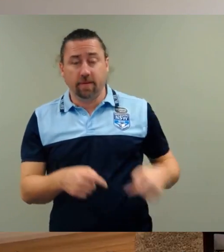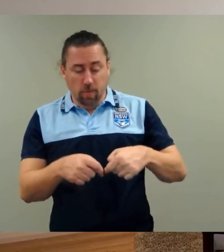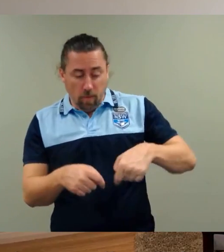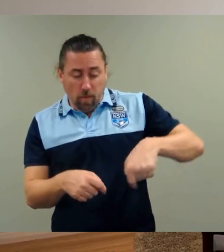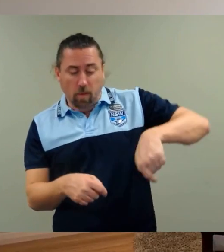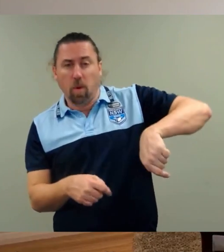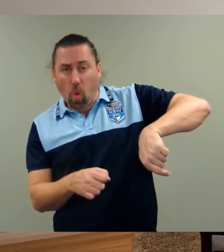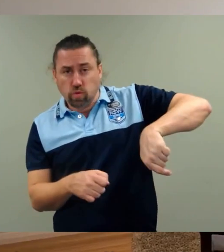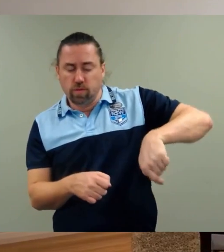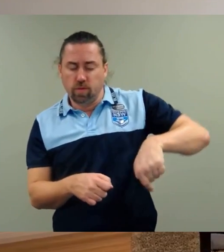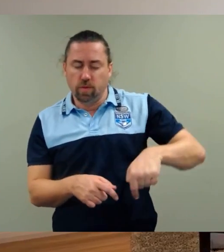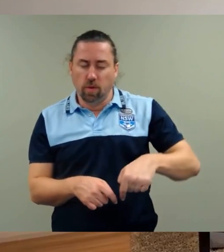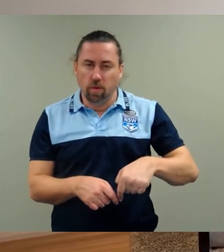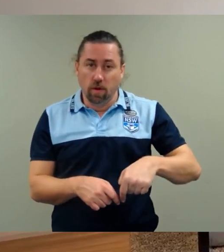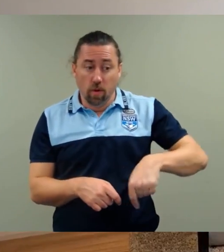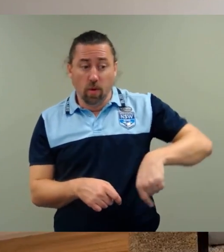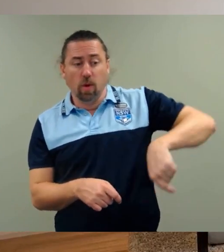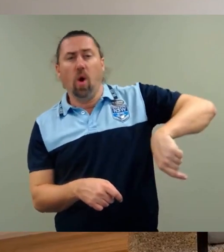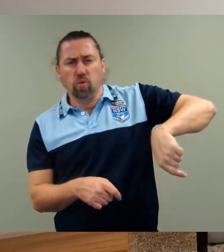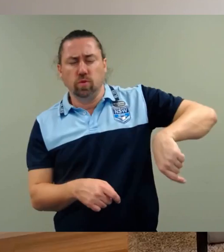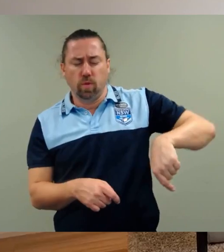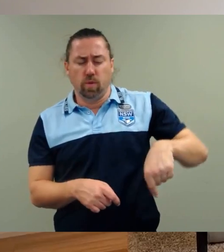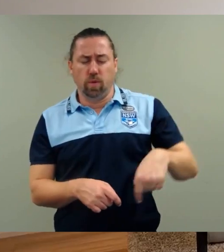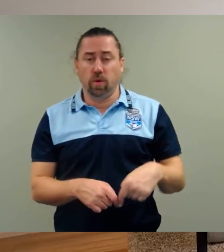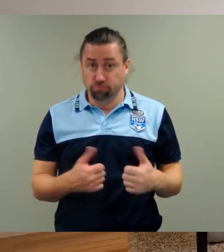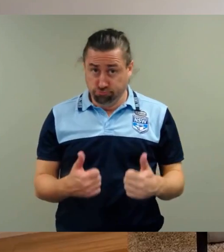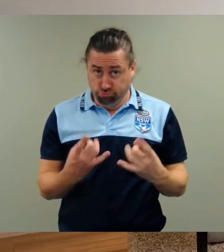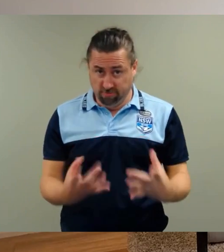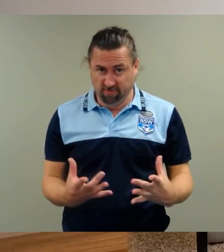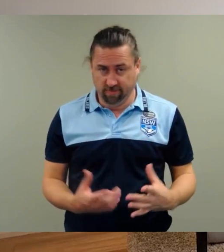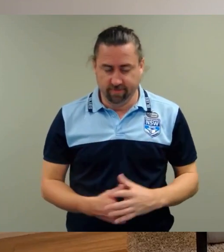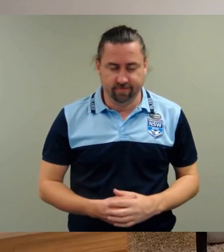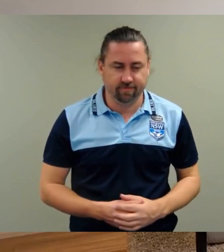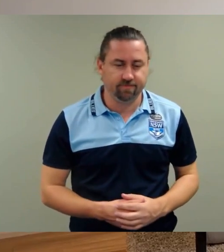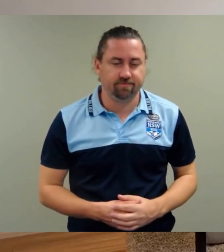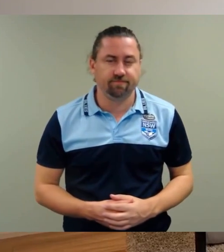this for another 10 times on our left. Let's go.